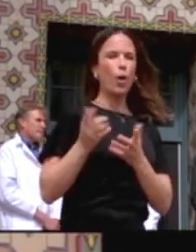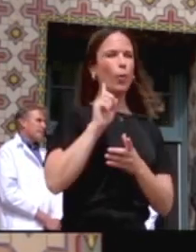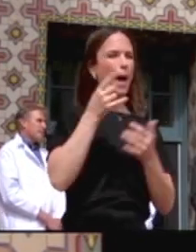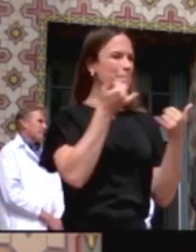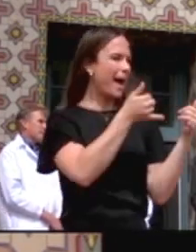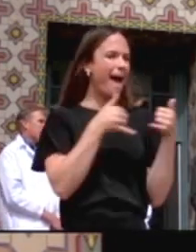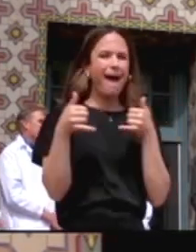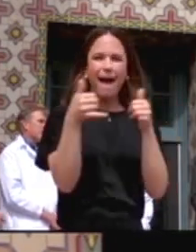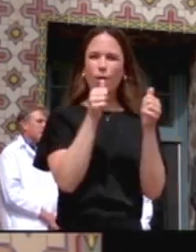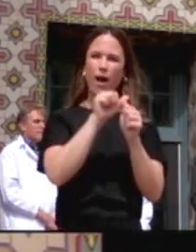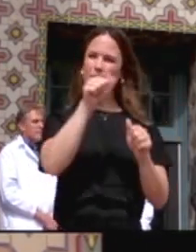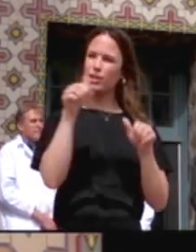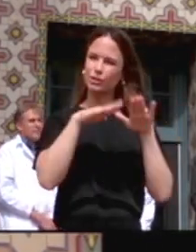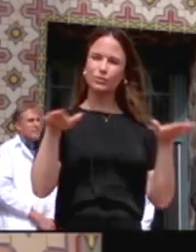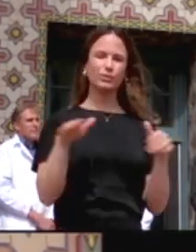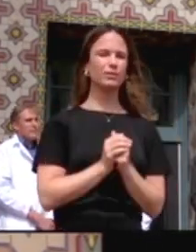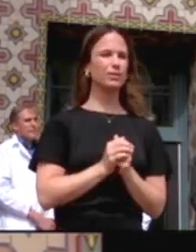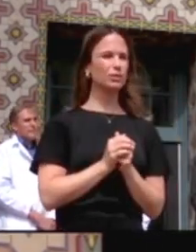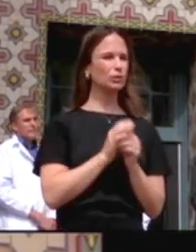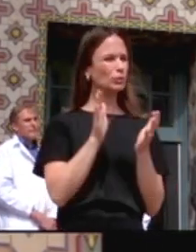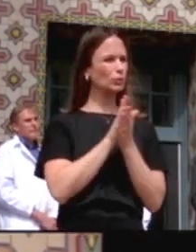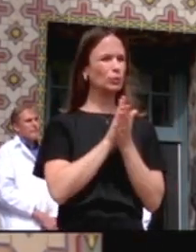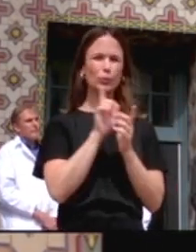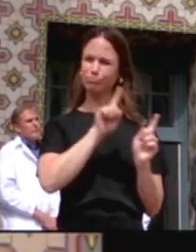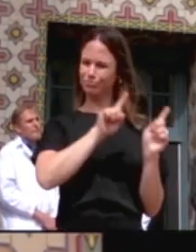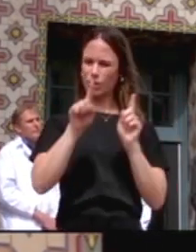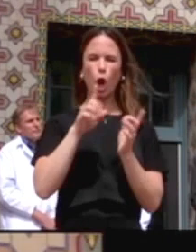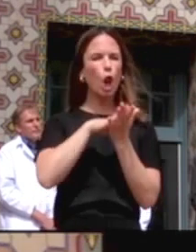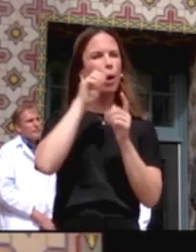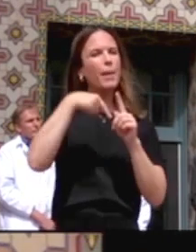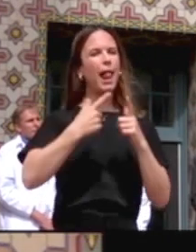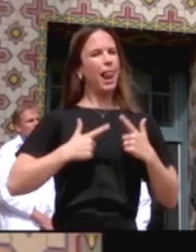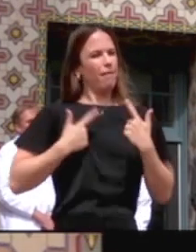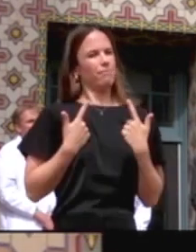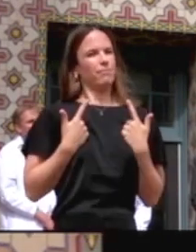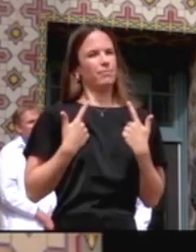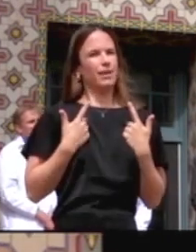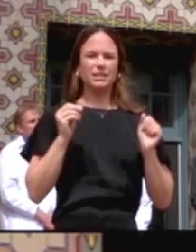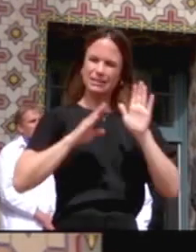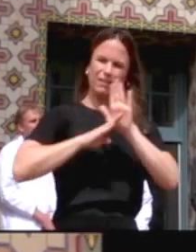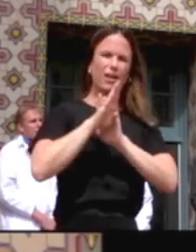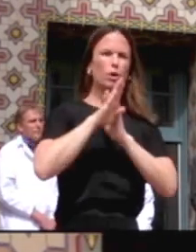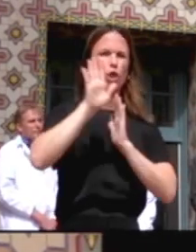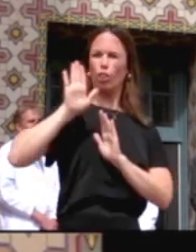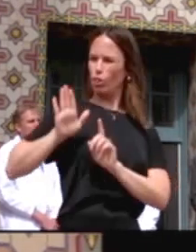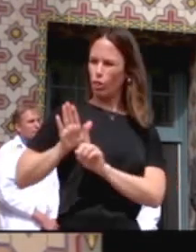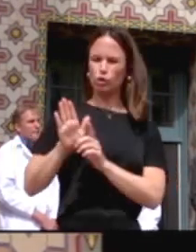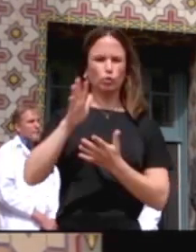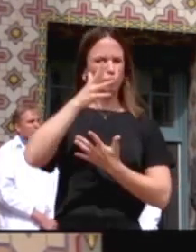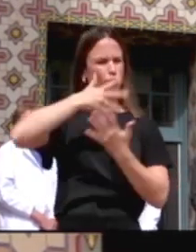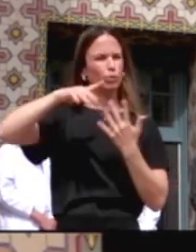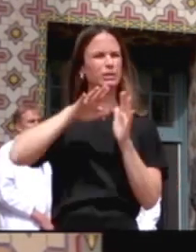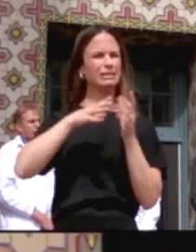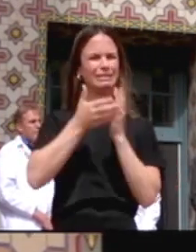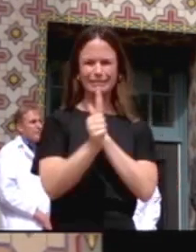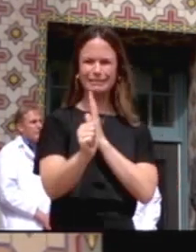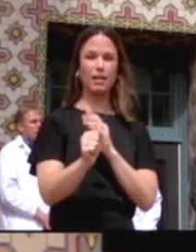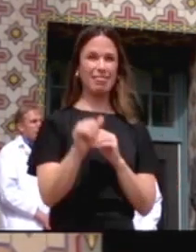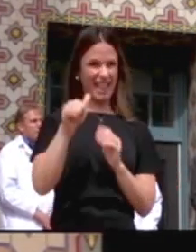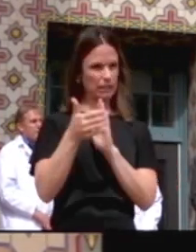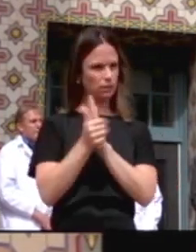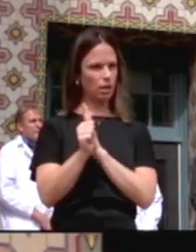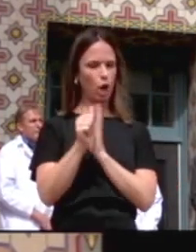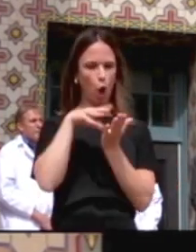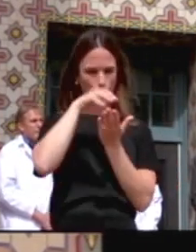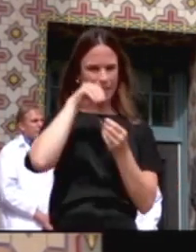with other kids. School is where they go to learn about life and develop social skills. These skills are learned